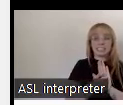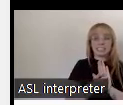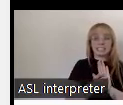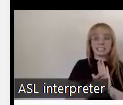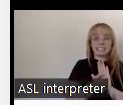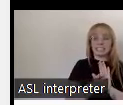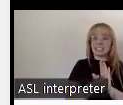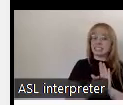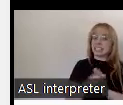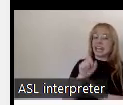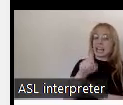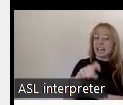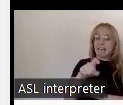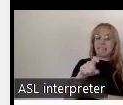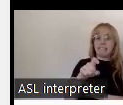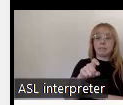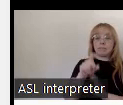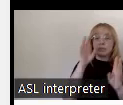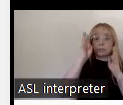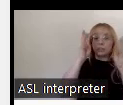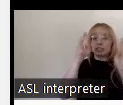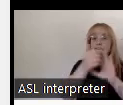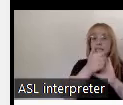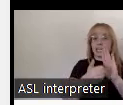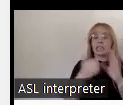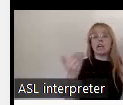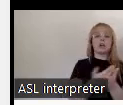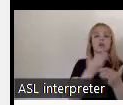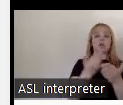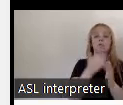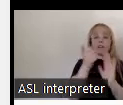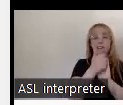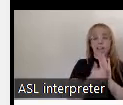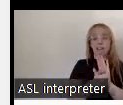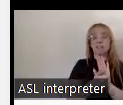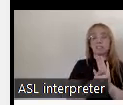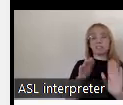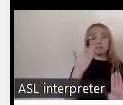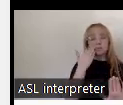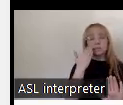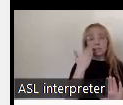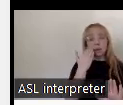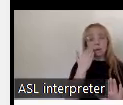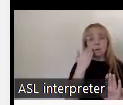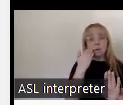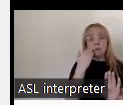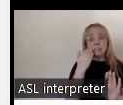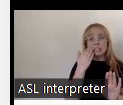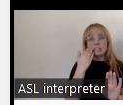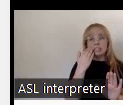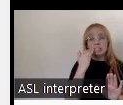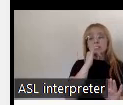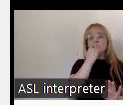it would be necessary for you to create an account, a new account. We recognize this as a potential